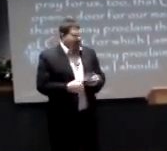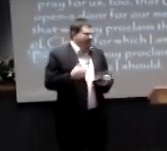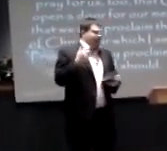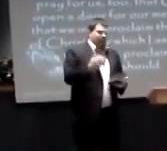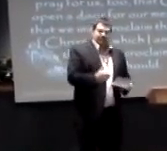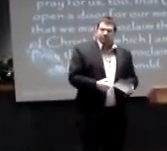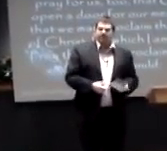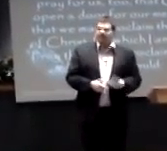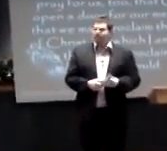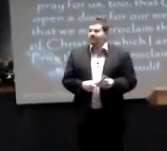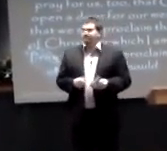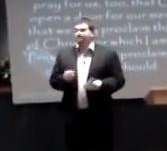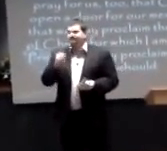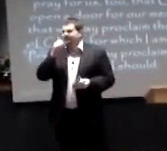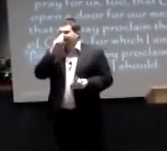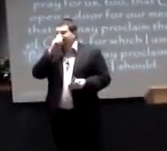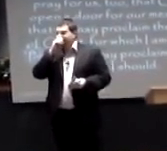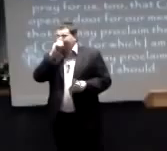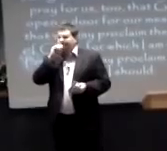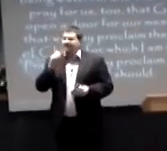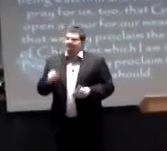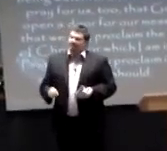I have great respect for Bill.